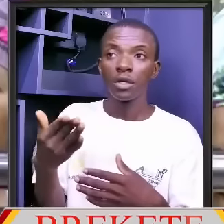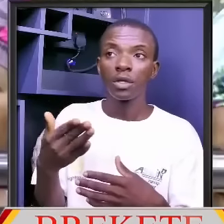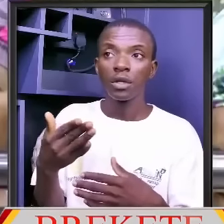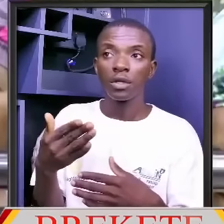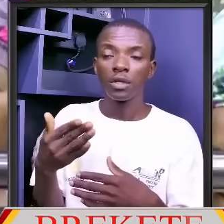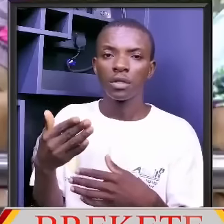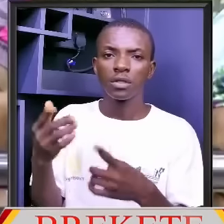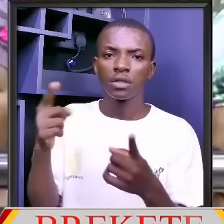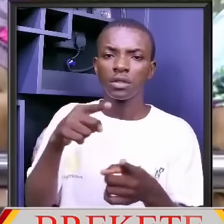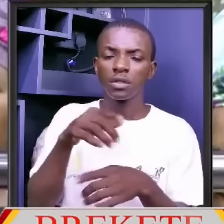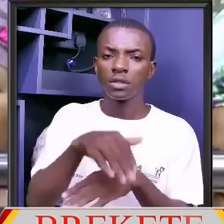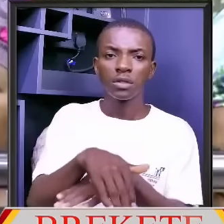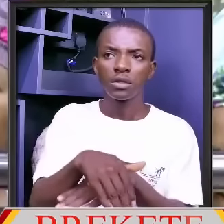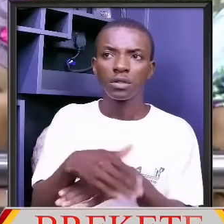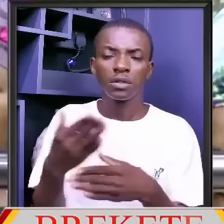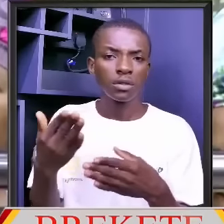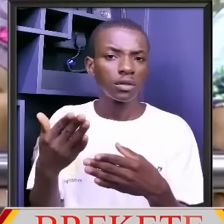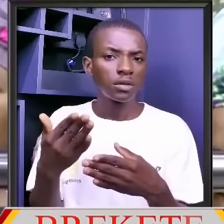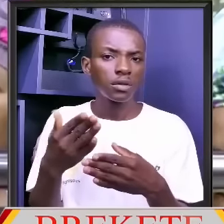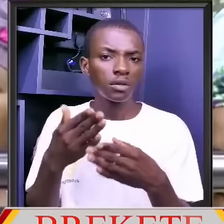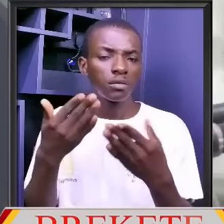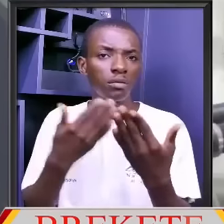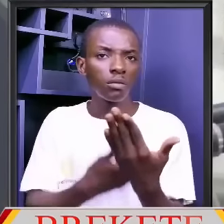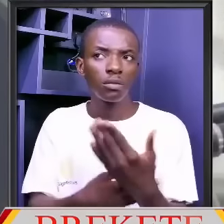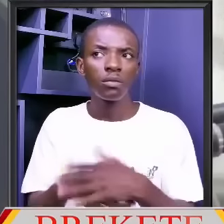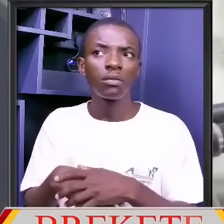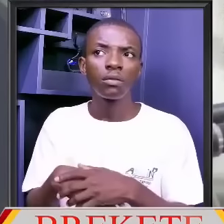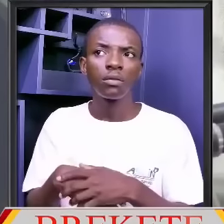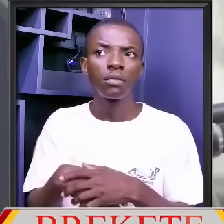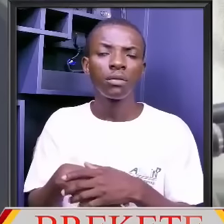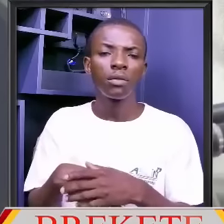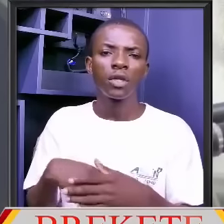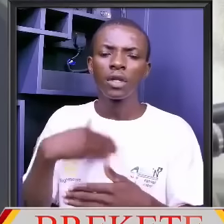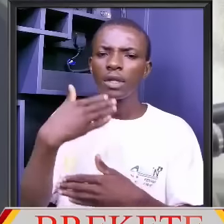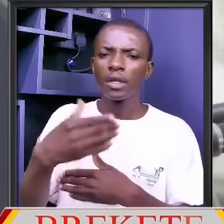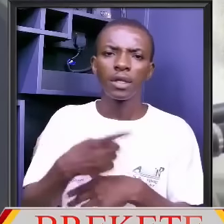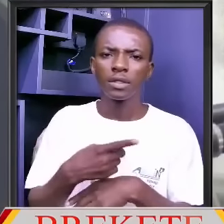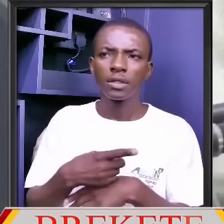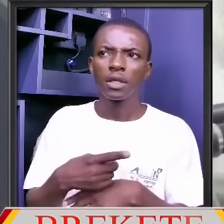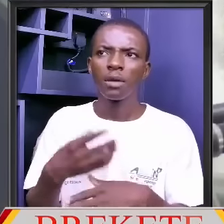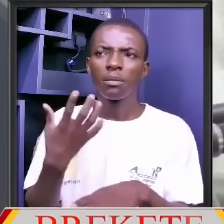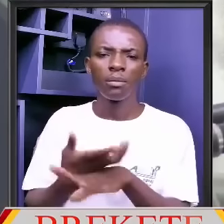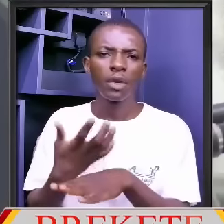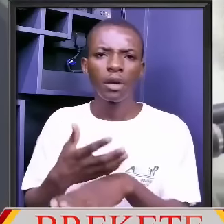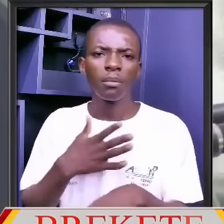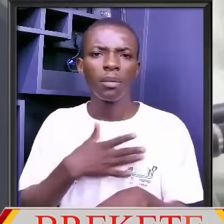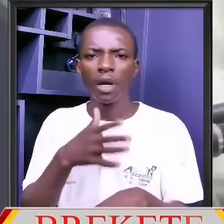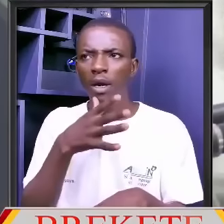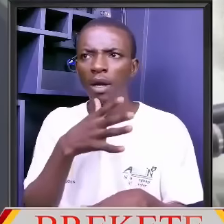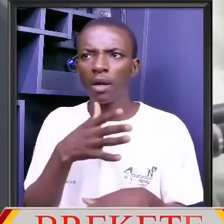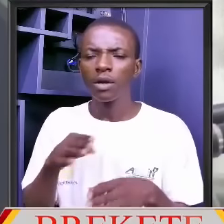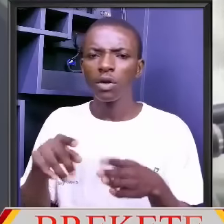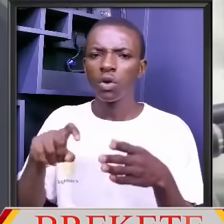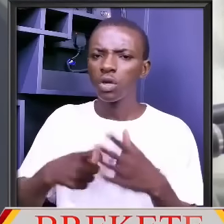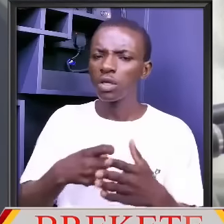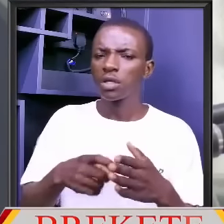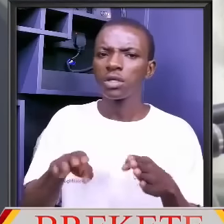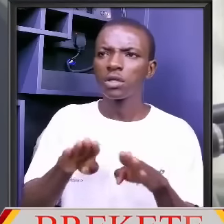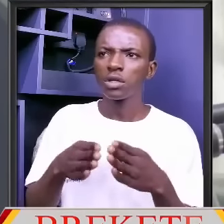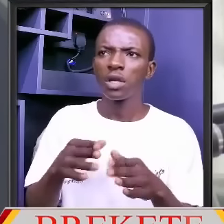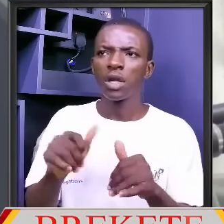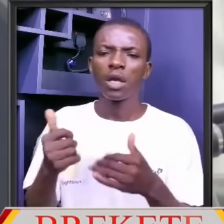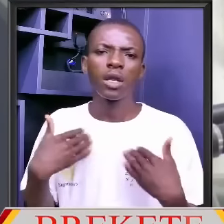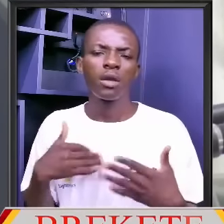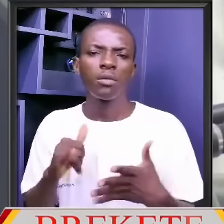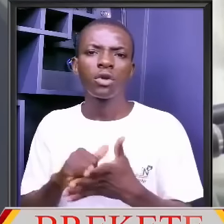They come break. 9 years old. 9 years. I did 9 years. The next day I can't they beg my mama. He can't lock door. He